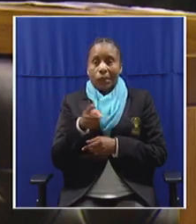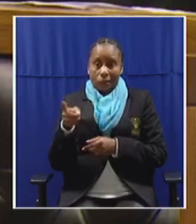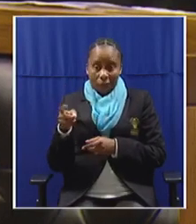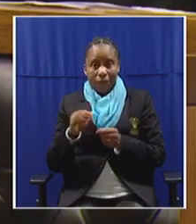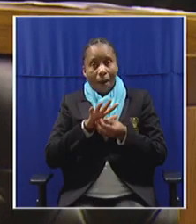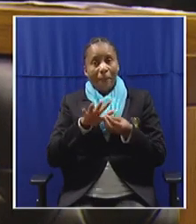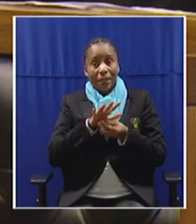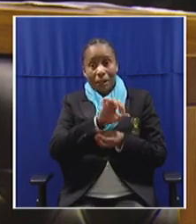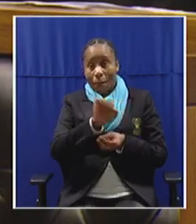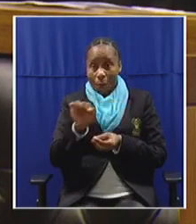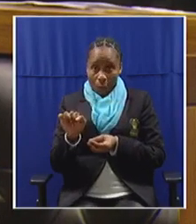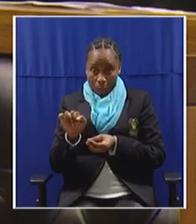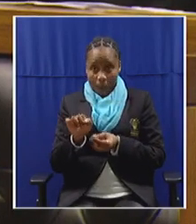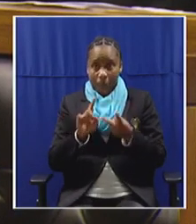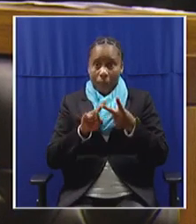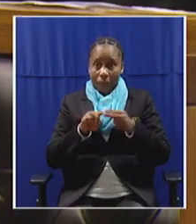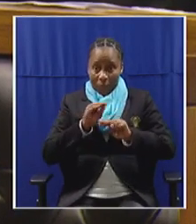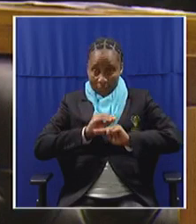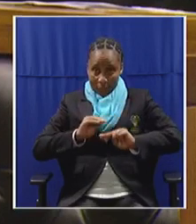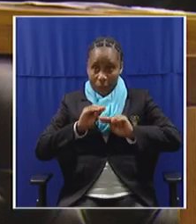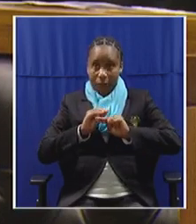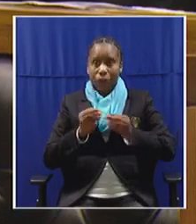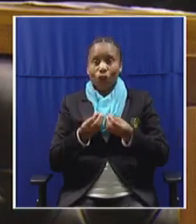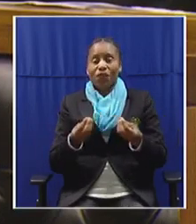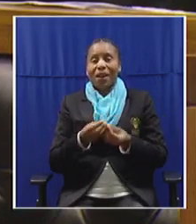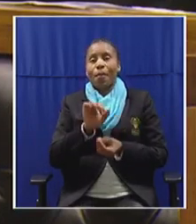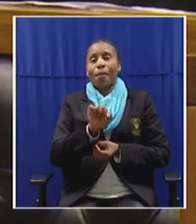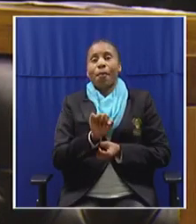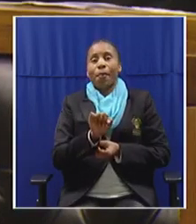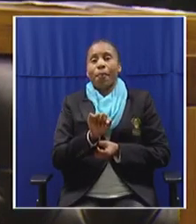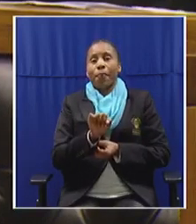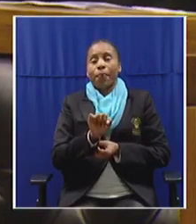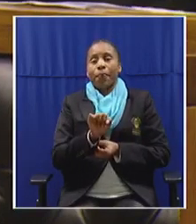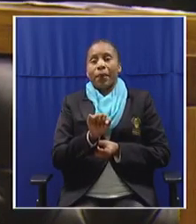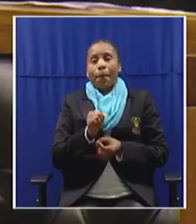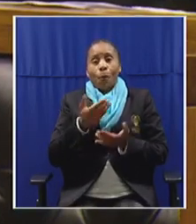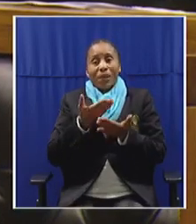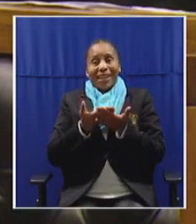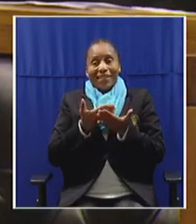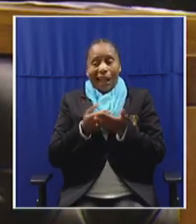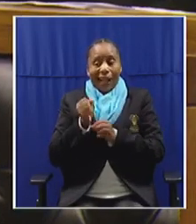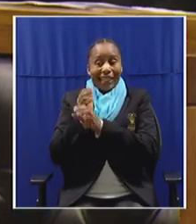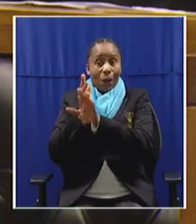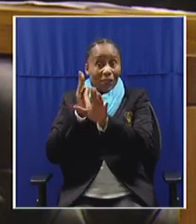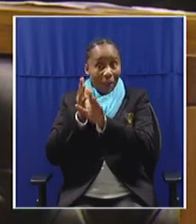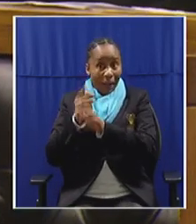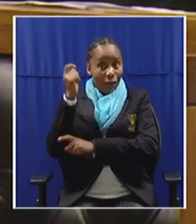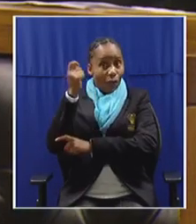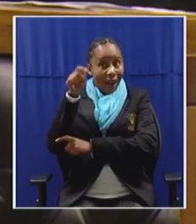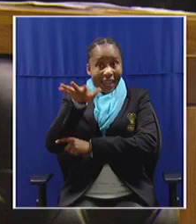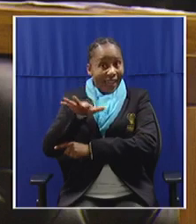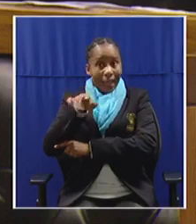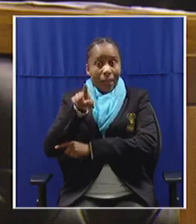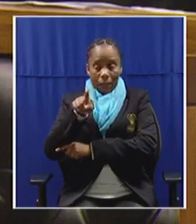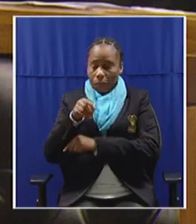families and educate their children. The potential in our township and rural areas is